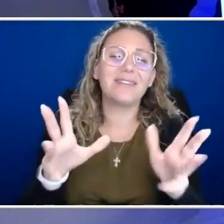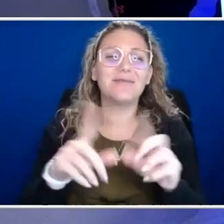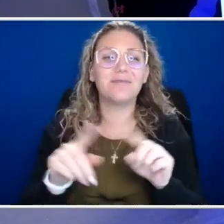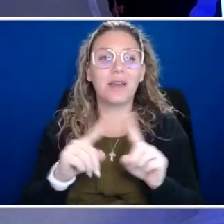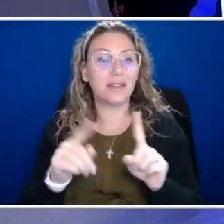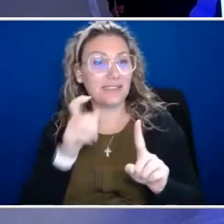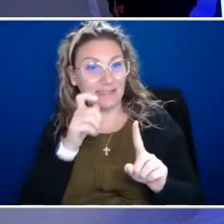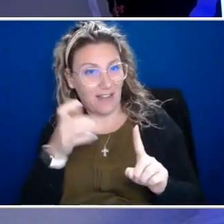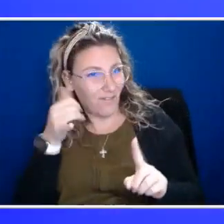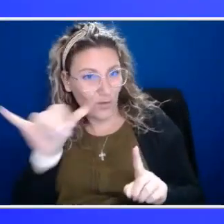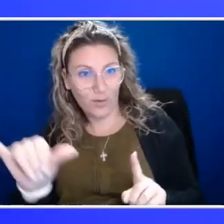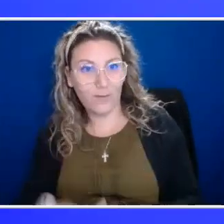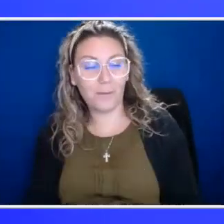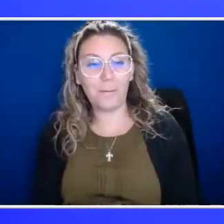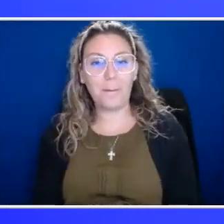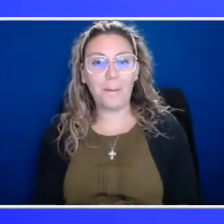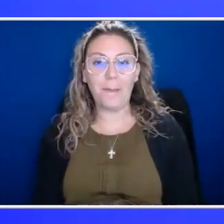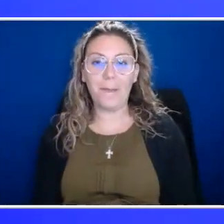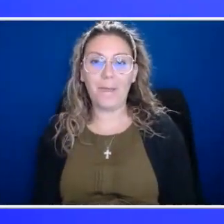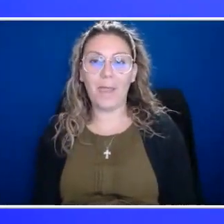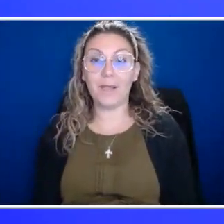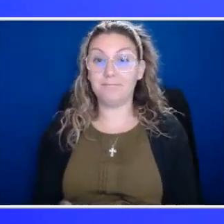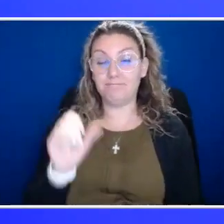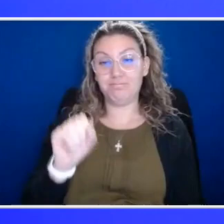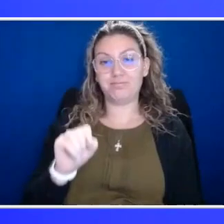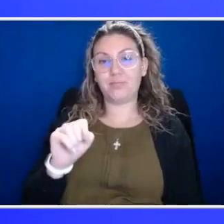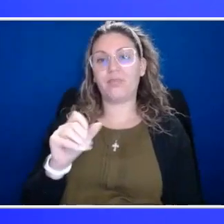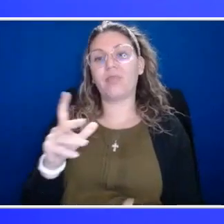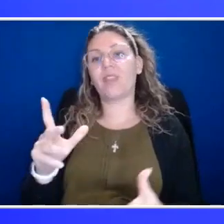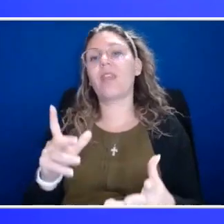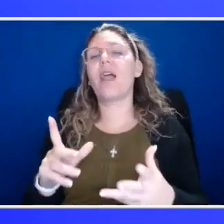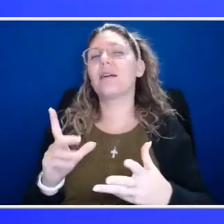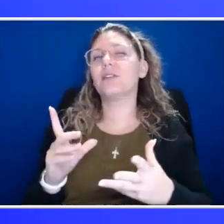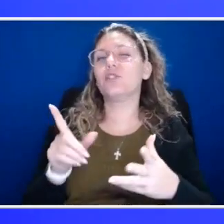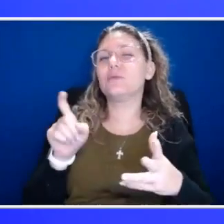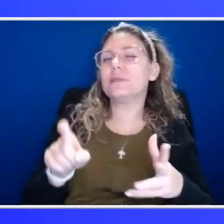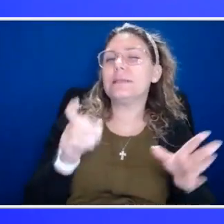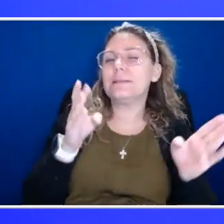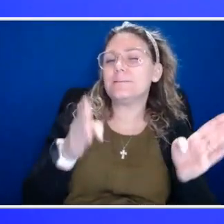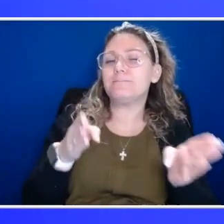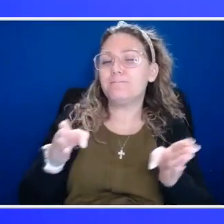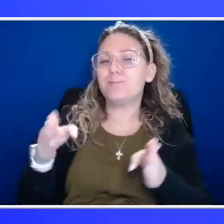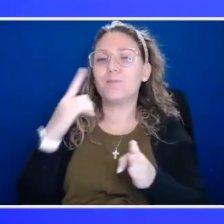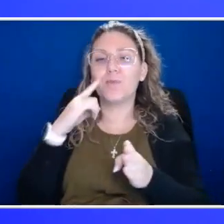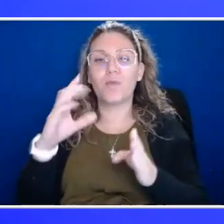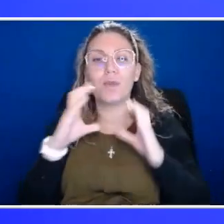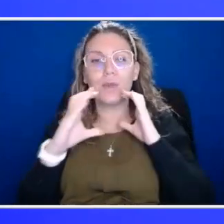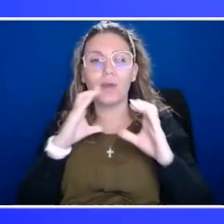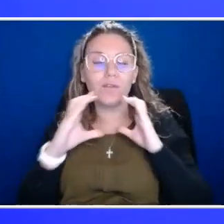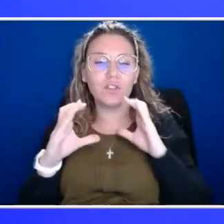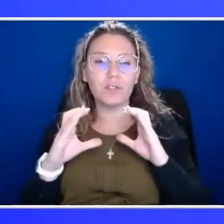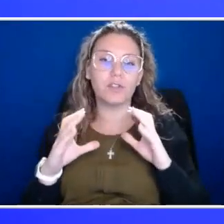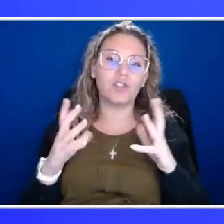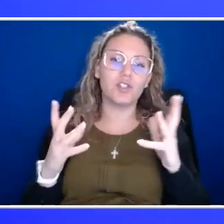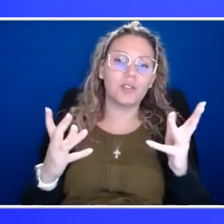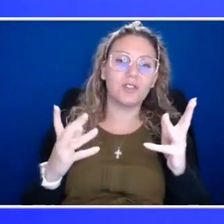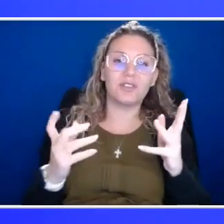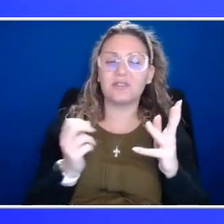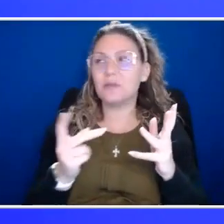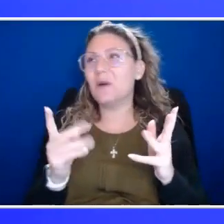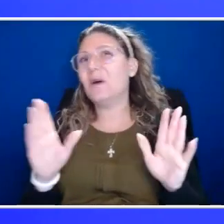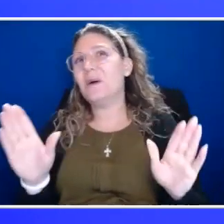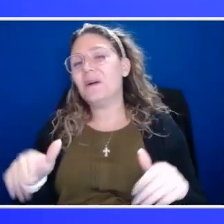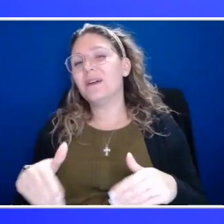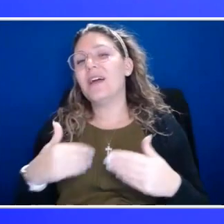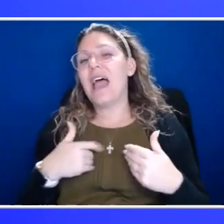forever. Yeah, so I think it's a staged conversation. So some of that conversation is going to be about, gosh, I want you to